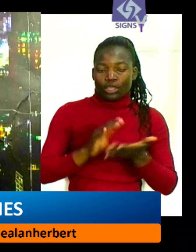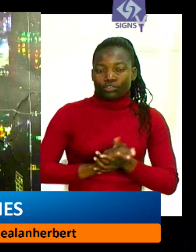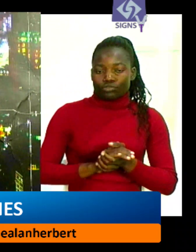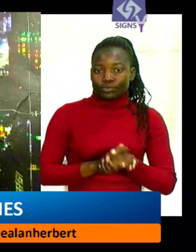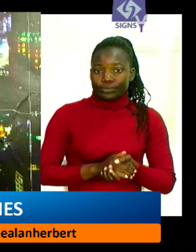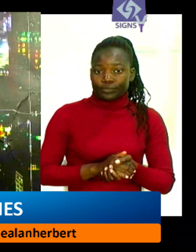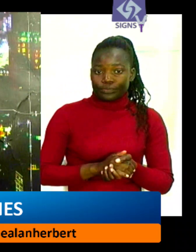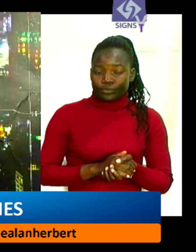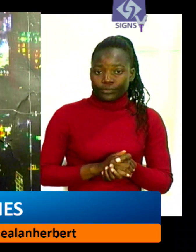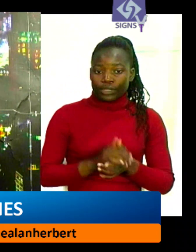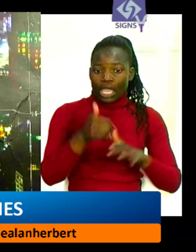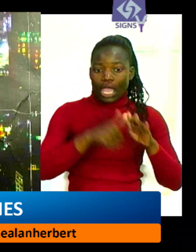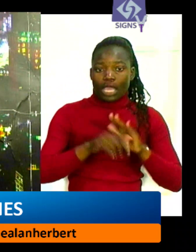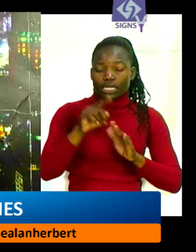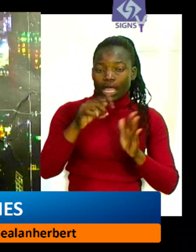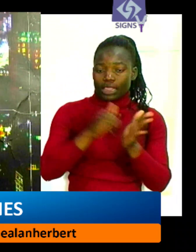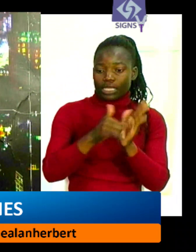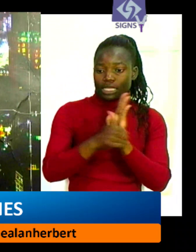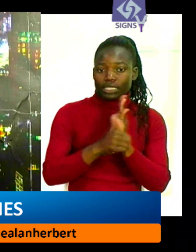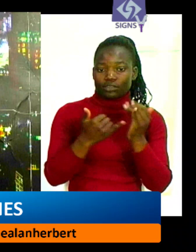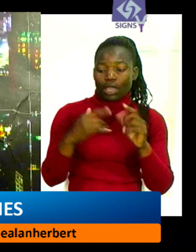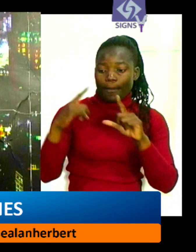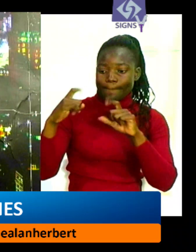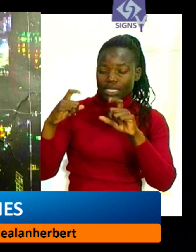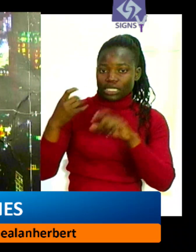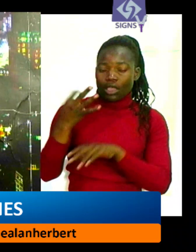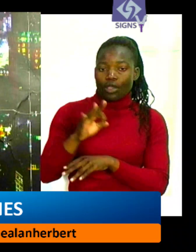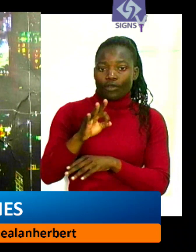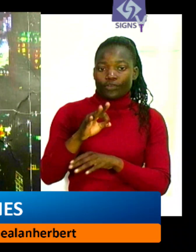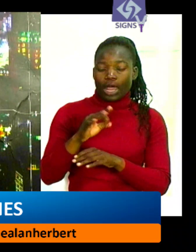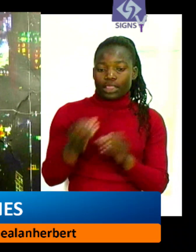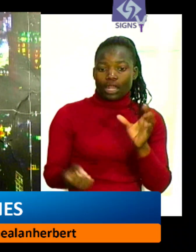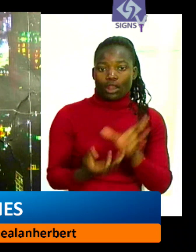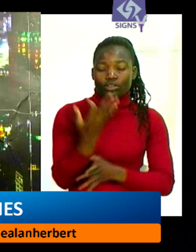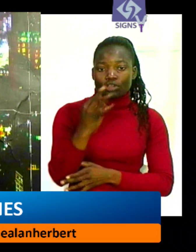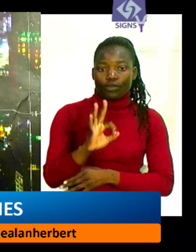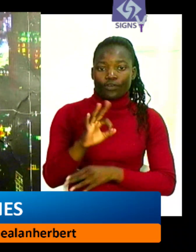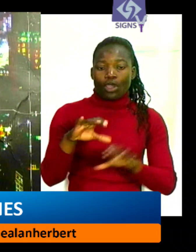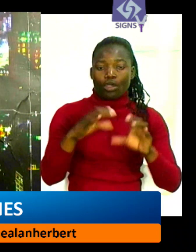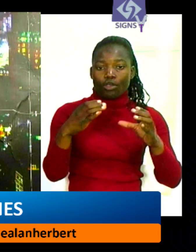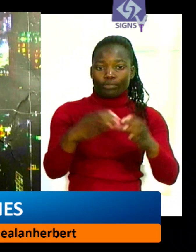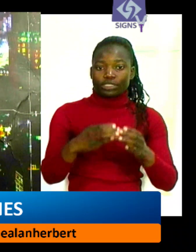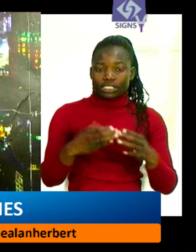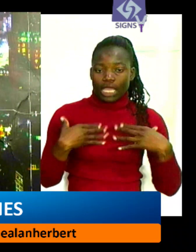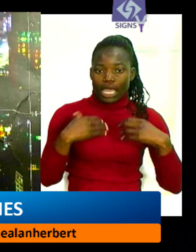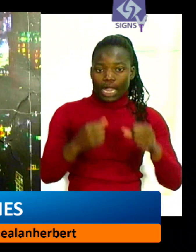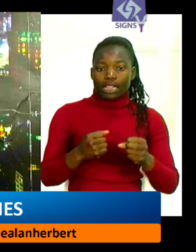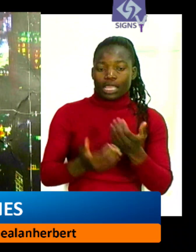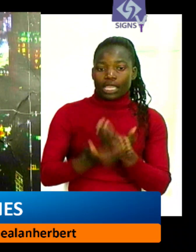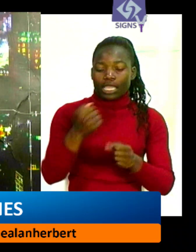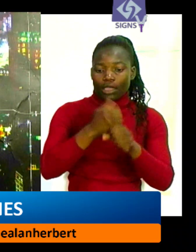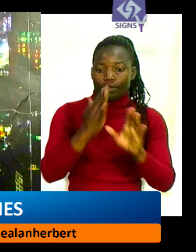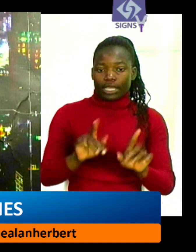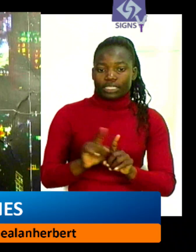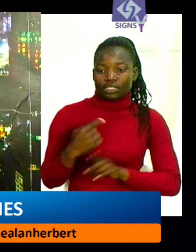the provision of health services envisioned under the Act. Here are pictures of the launch of